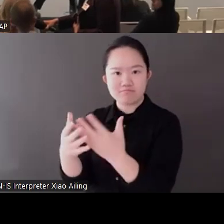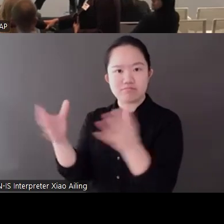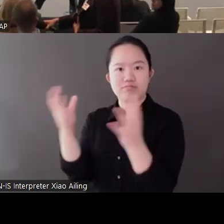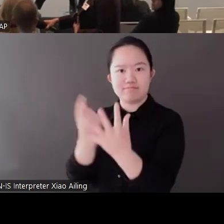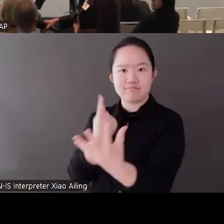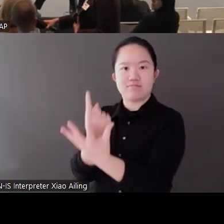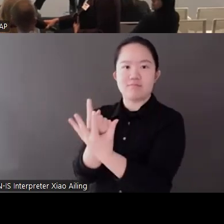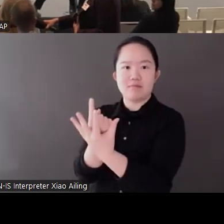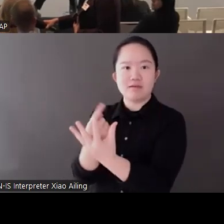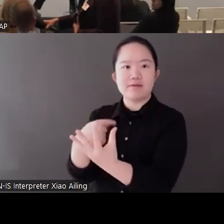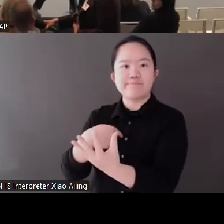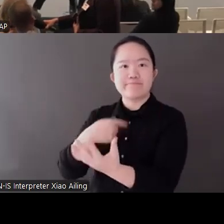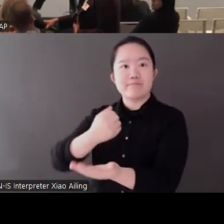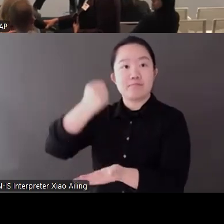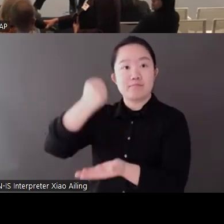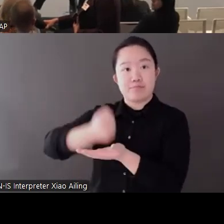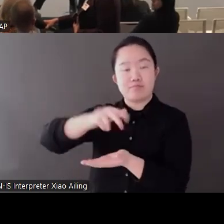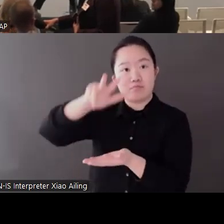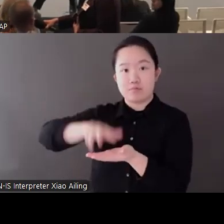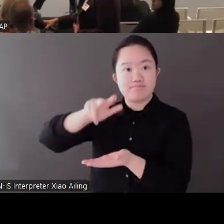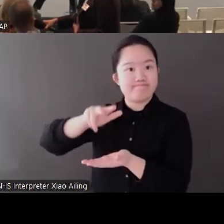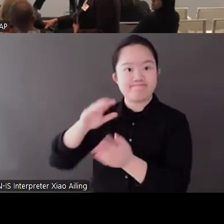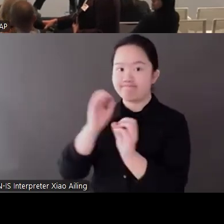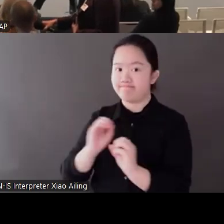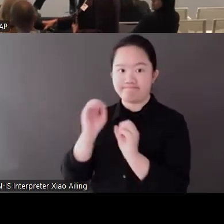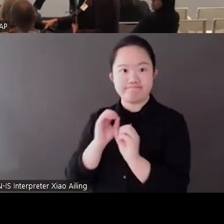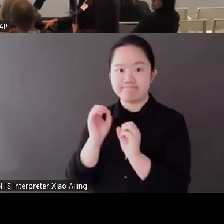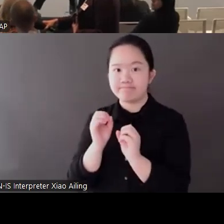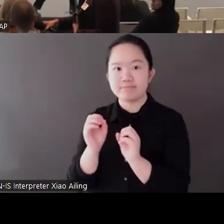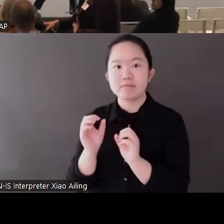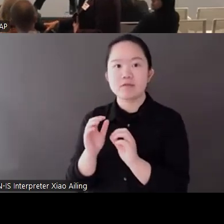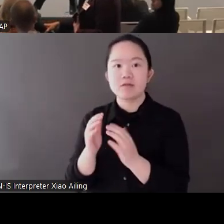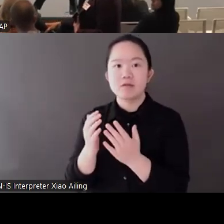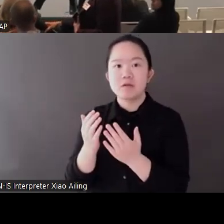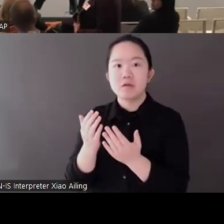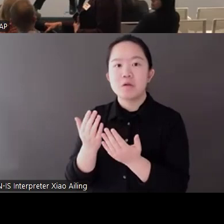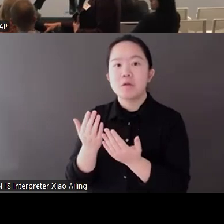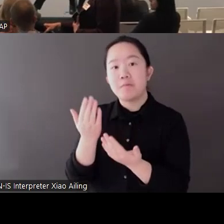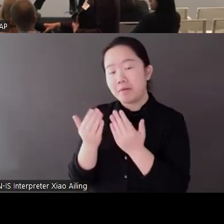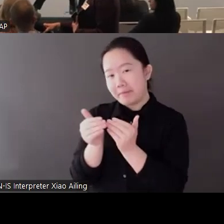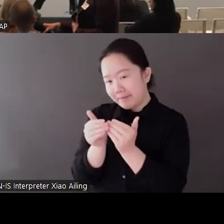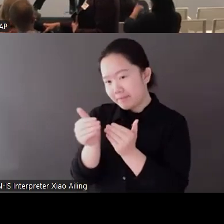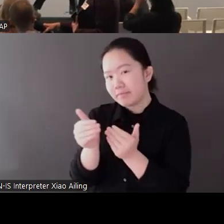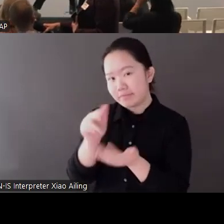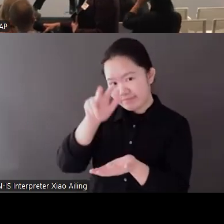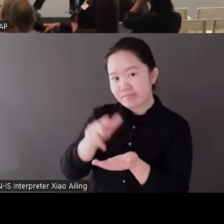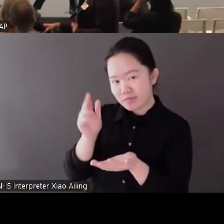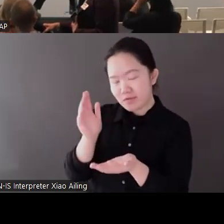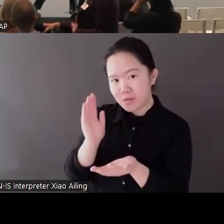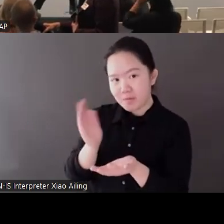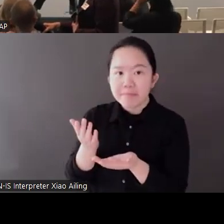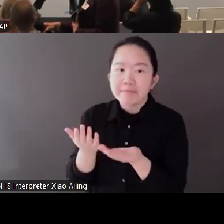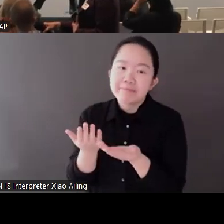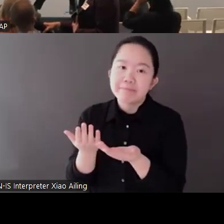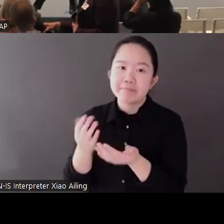again, back to the marketing perspective, in a situation where the organization does not yet have any certified professionals,